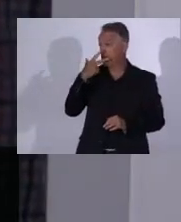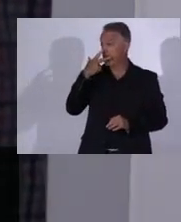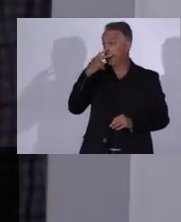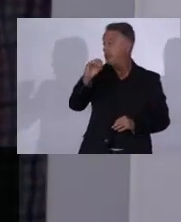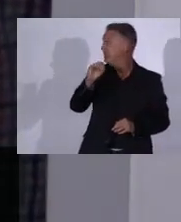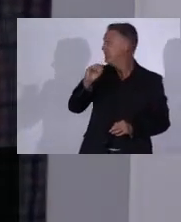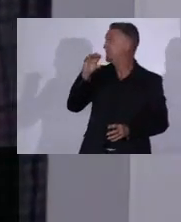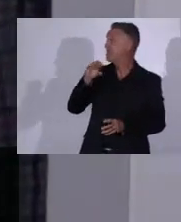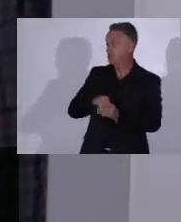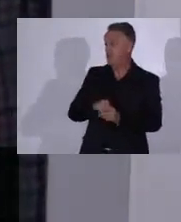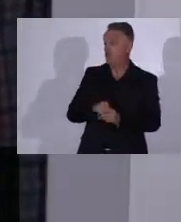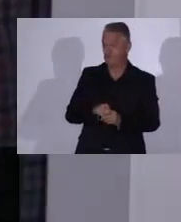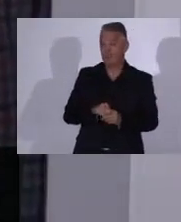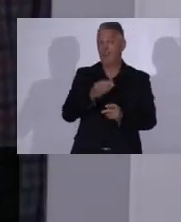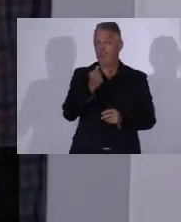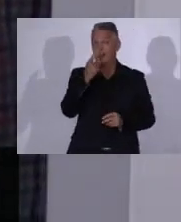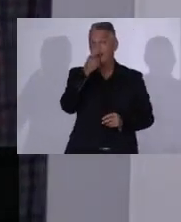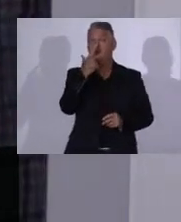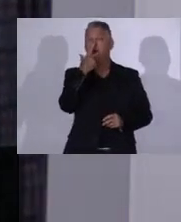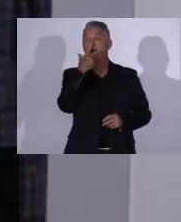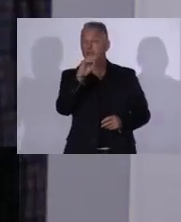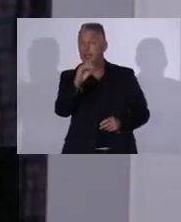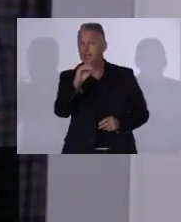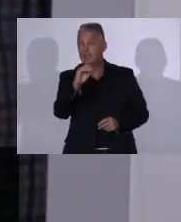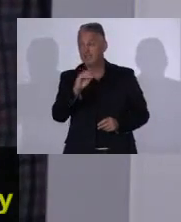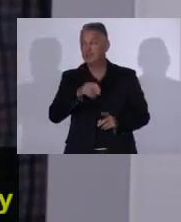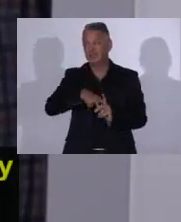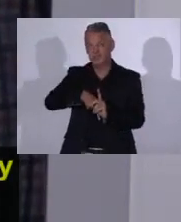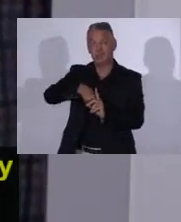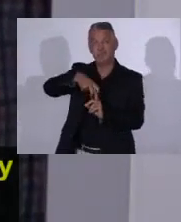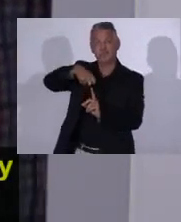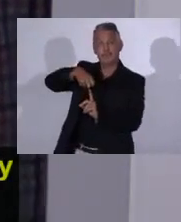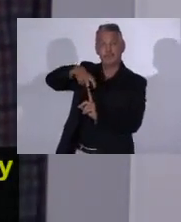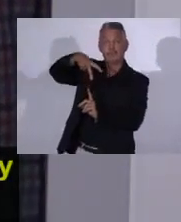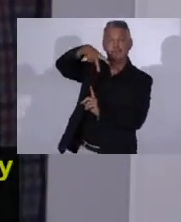are shocked that they actually can manage to do that. I don't know why. It's probably a little bit of ageism.